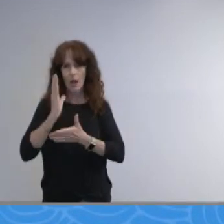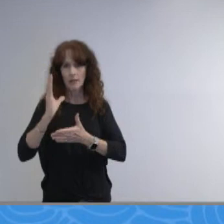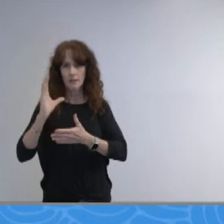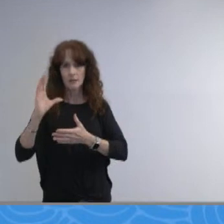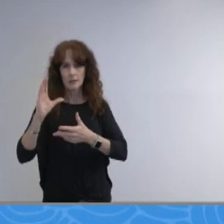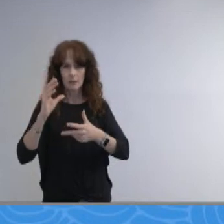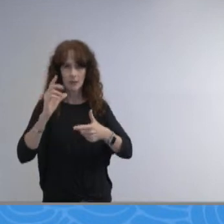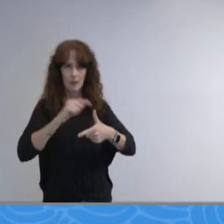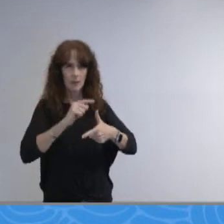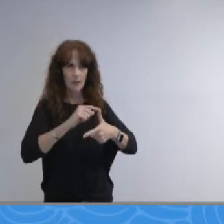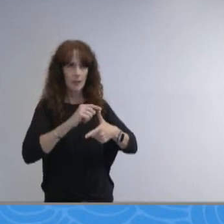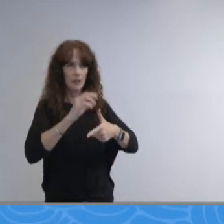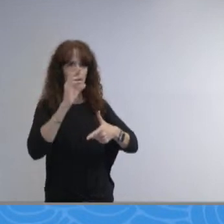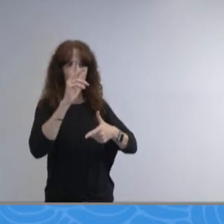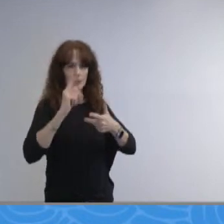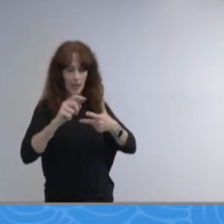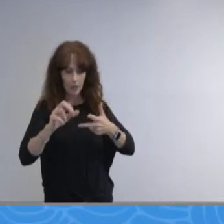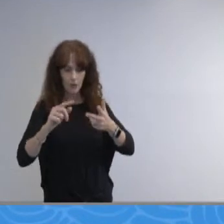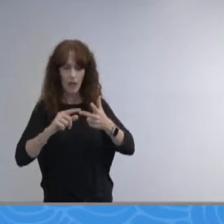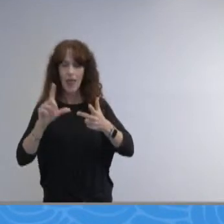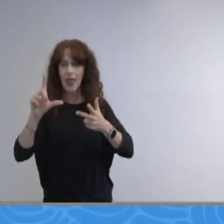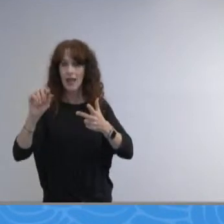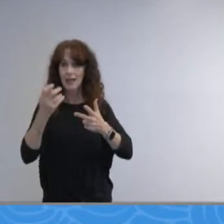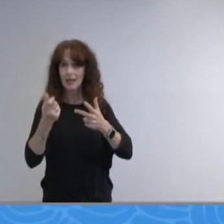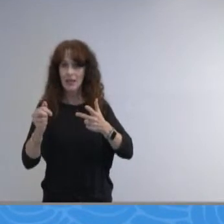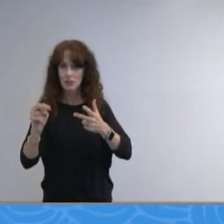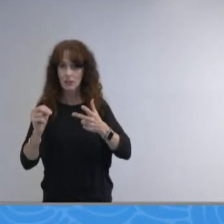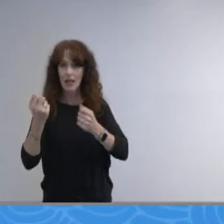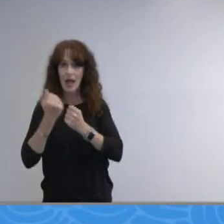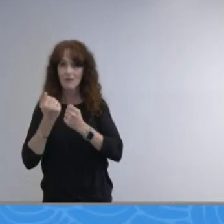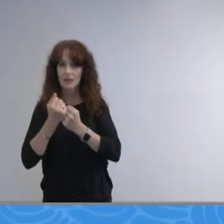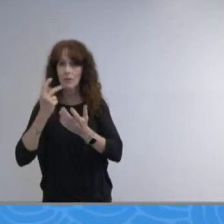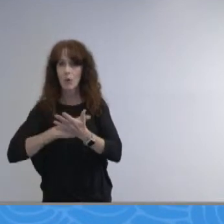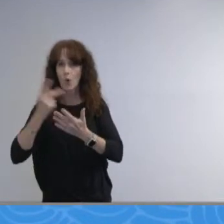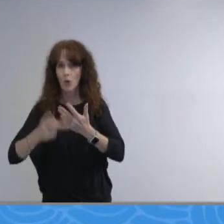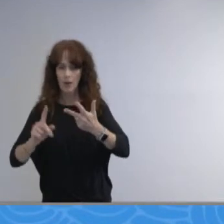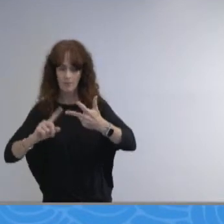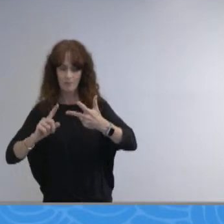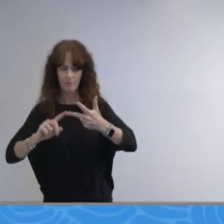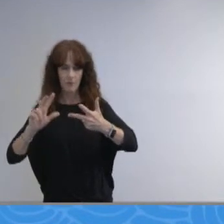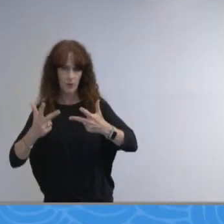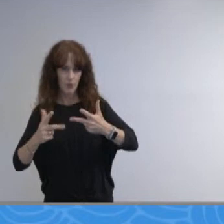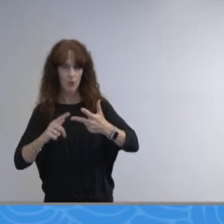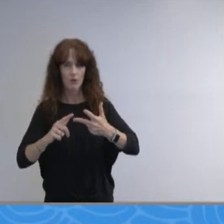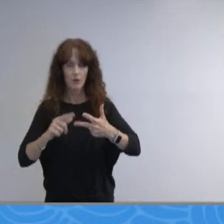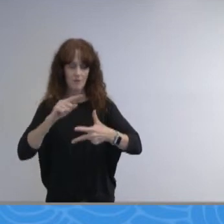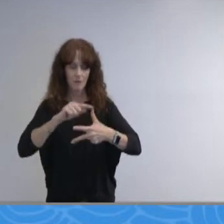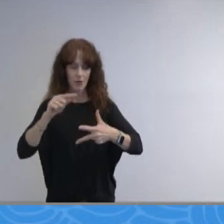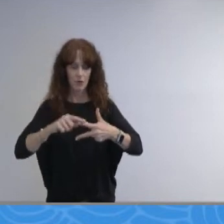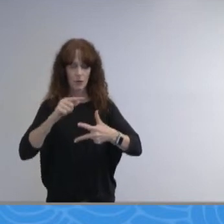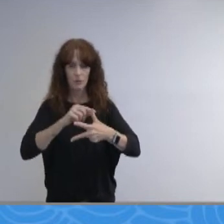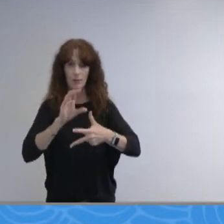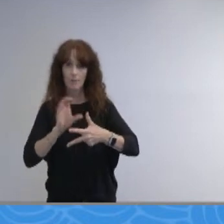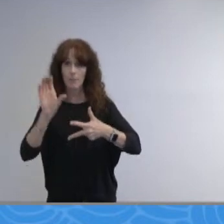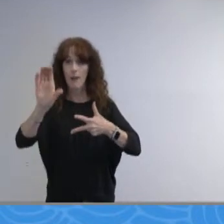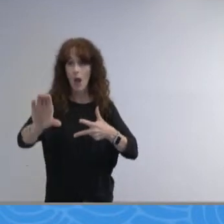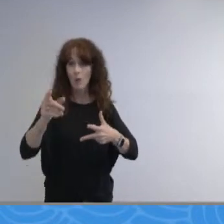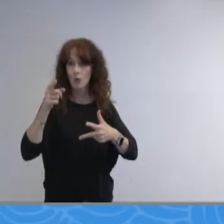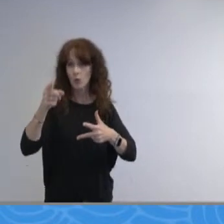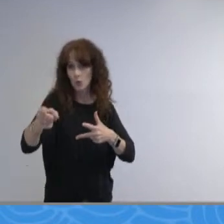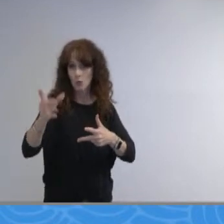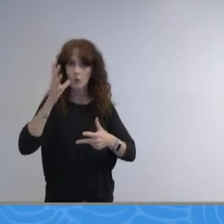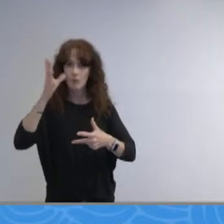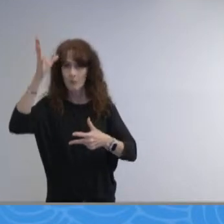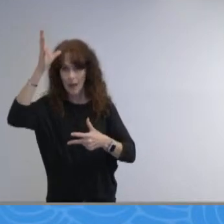TIGER, and then we have our litigation and advocacy program. So the first 2 are really focused on empowering you as